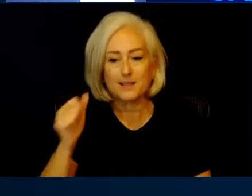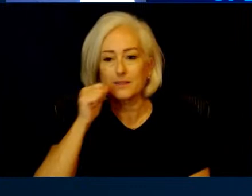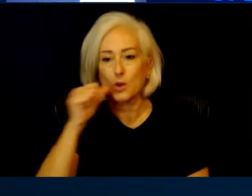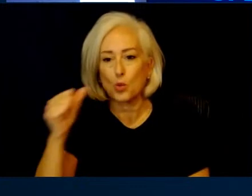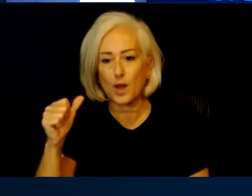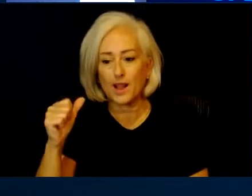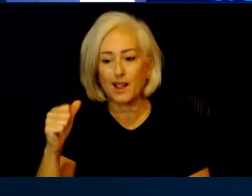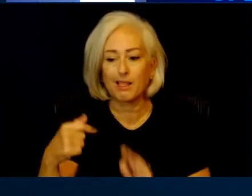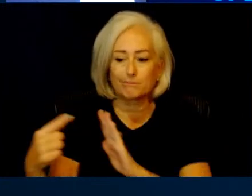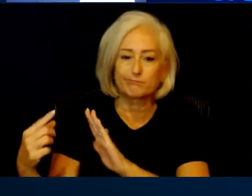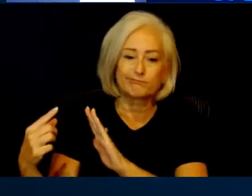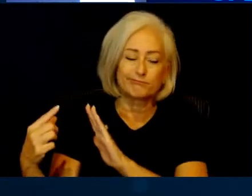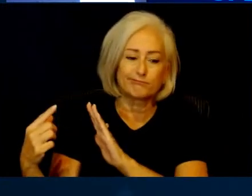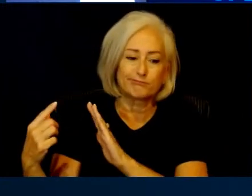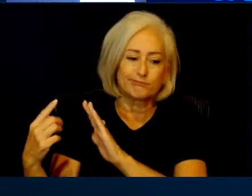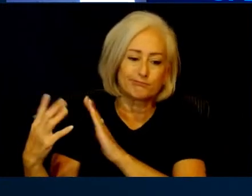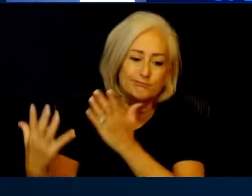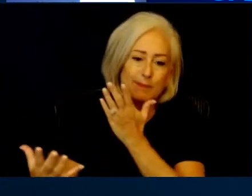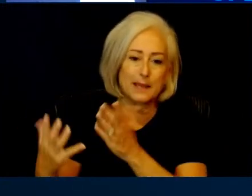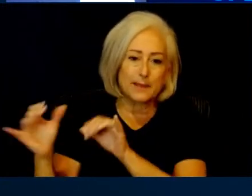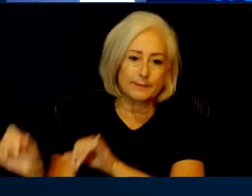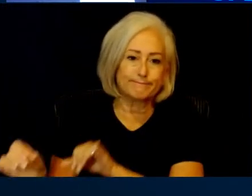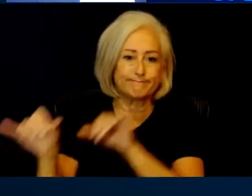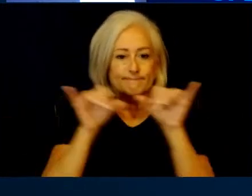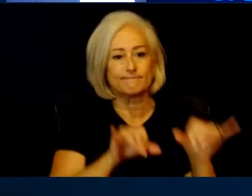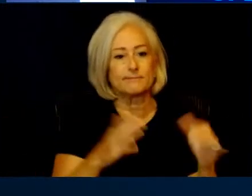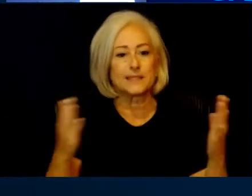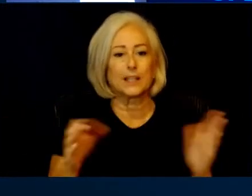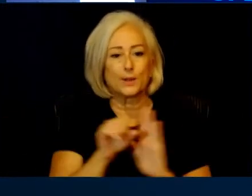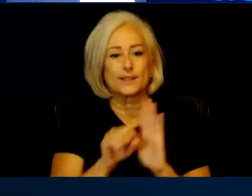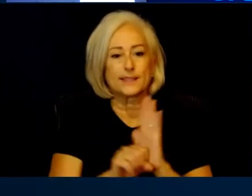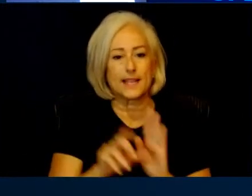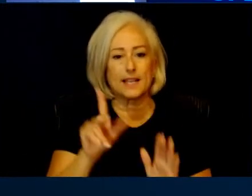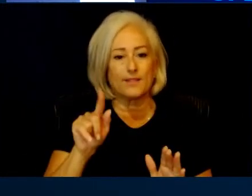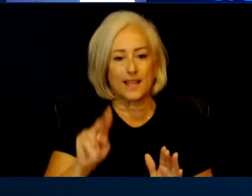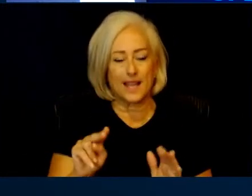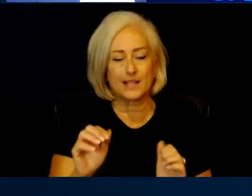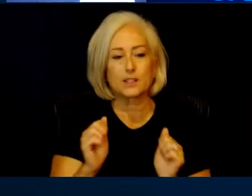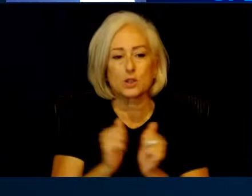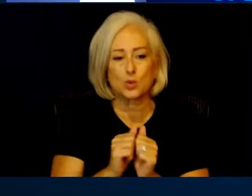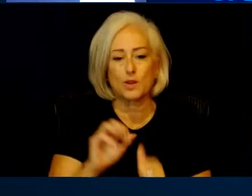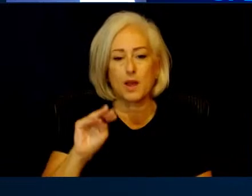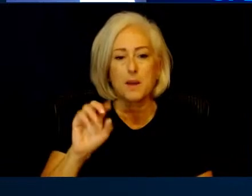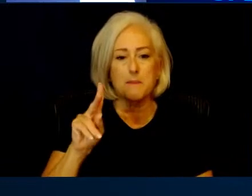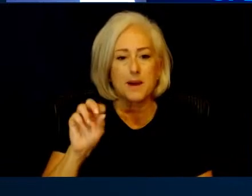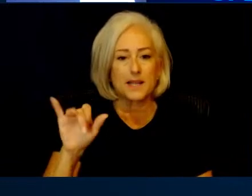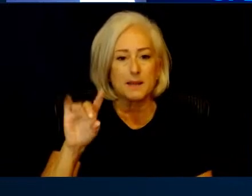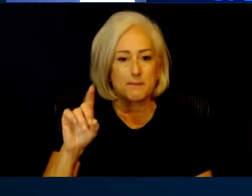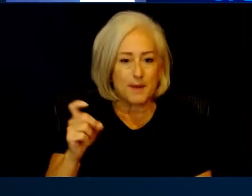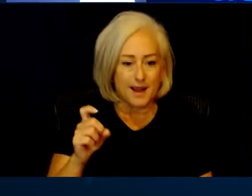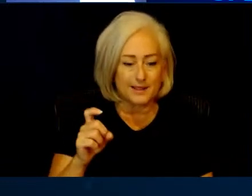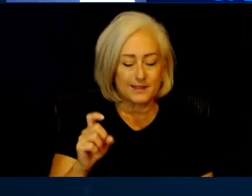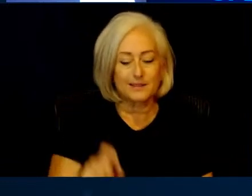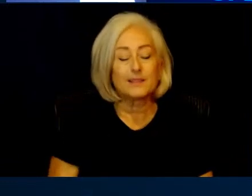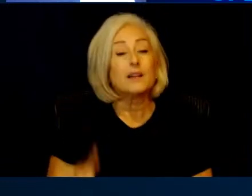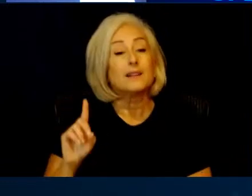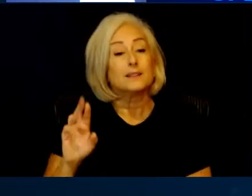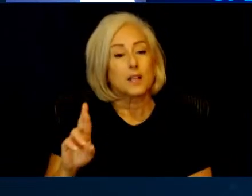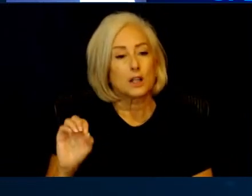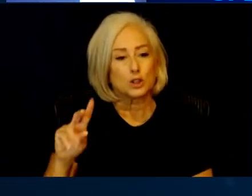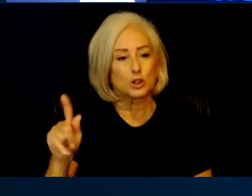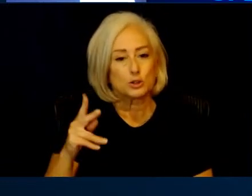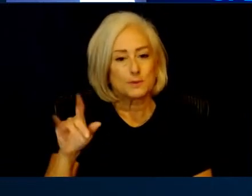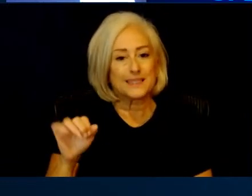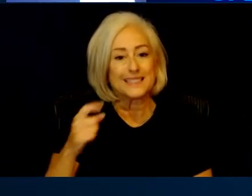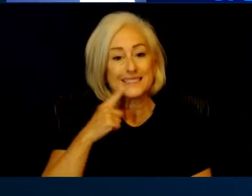in the metro with monkeypox. Because for viewers just joining us, Dr. Schmidt-Key says what she sees in Georgia is often what we later see in